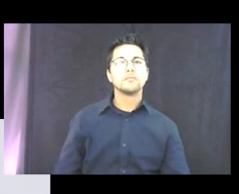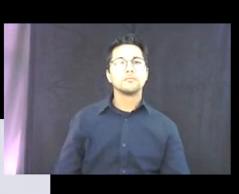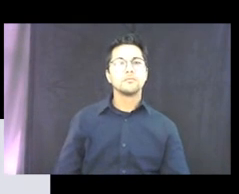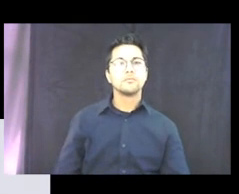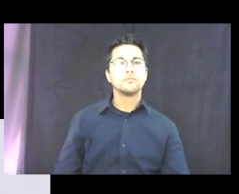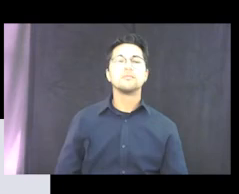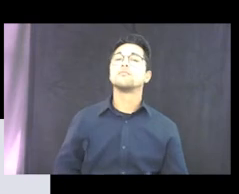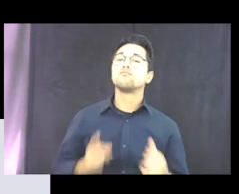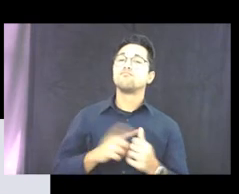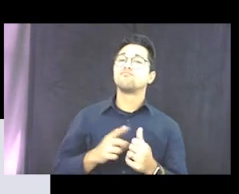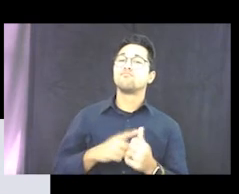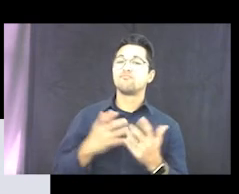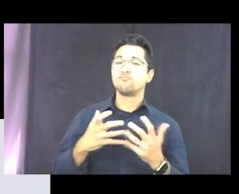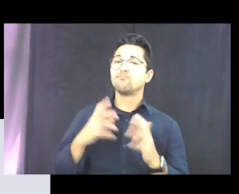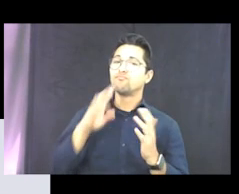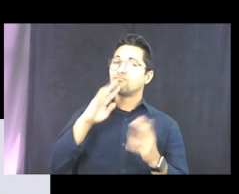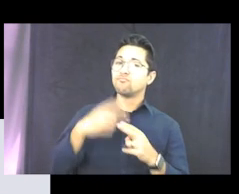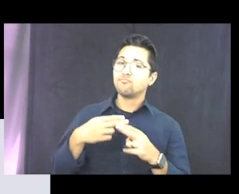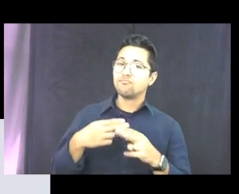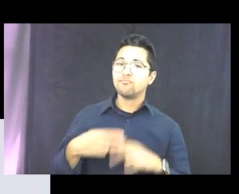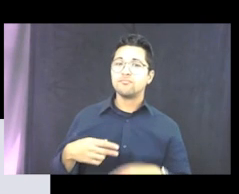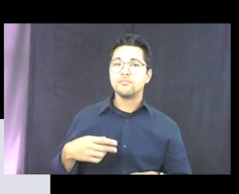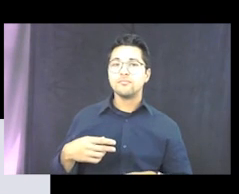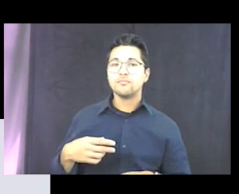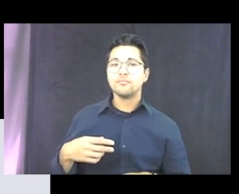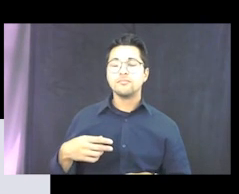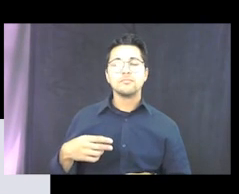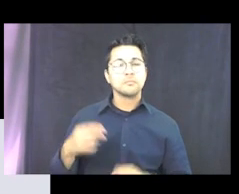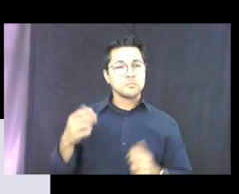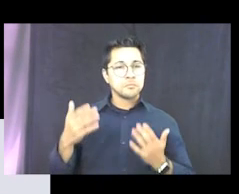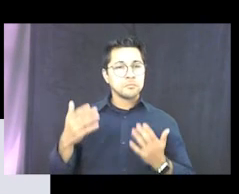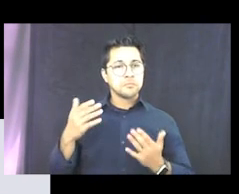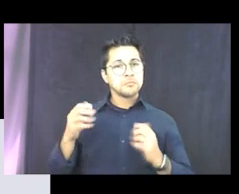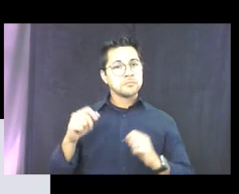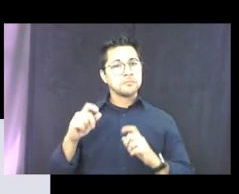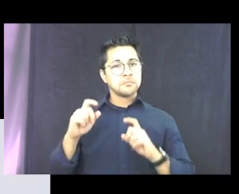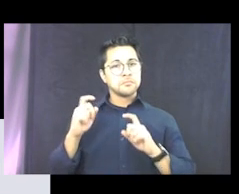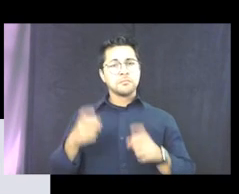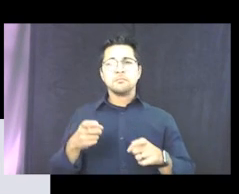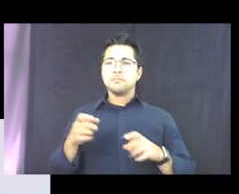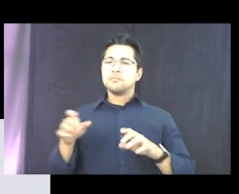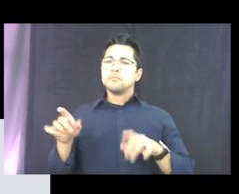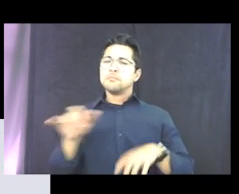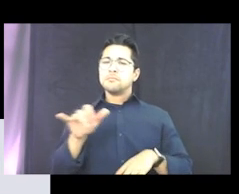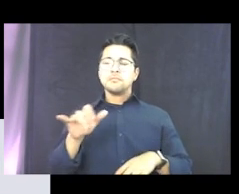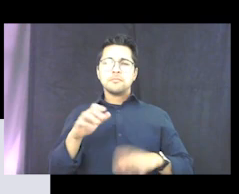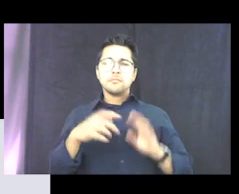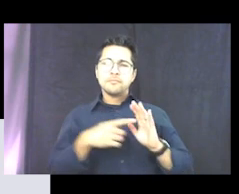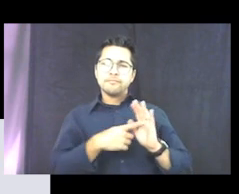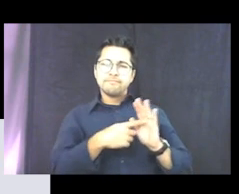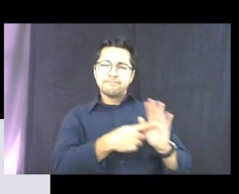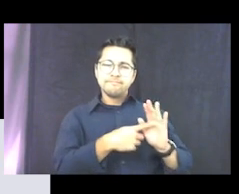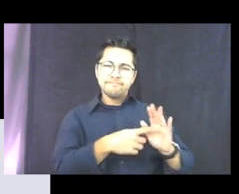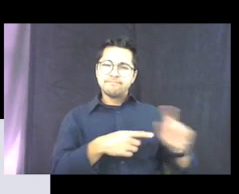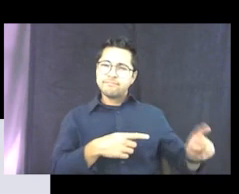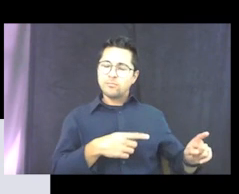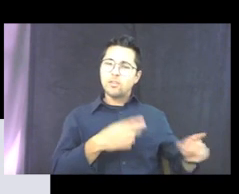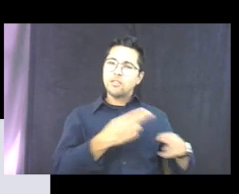The first one I wanted to talk to you about is something that could get you the similar features as I showed you in the